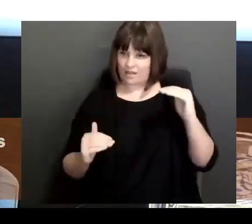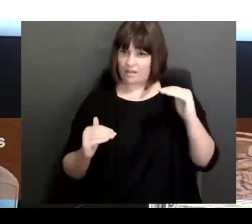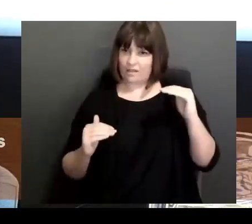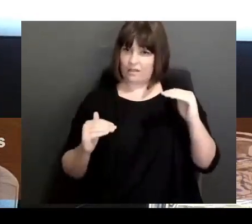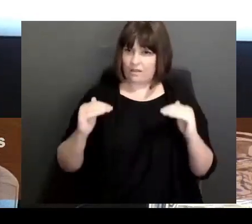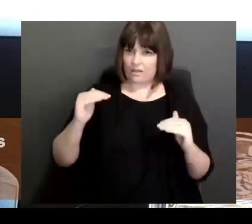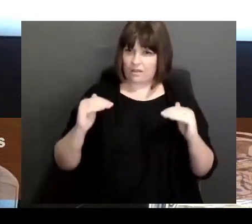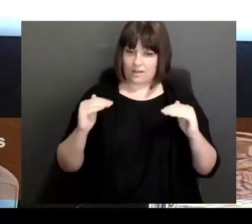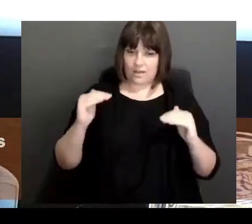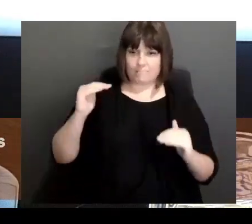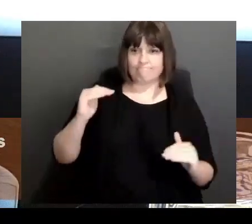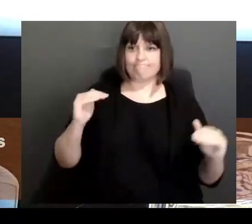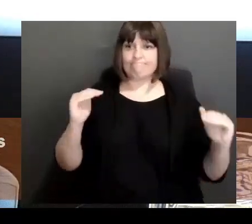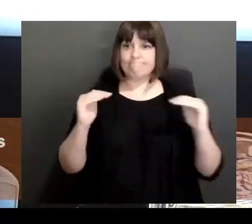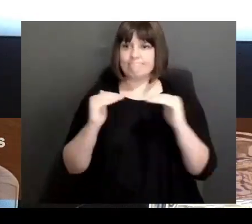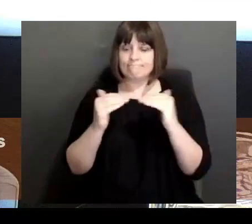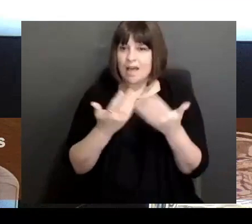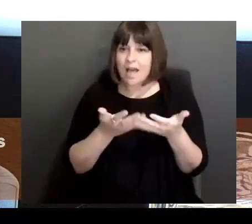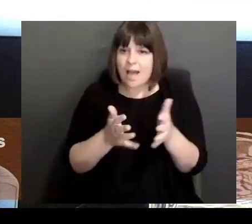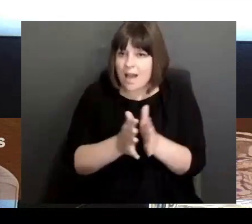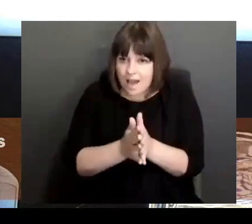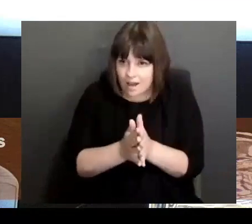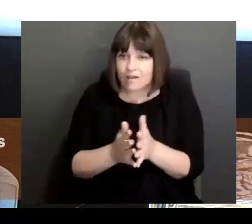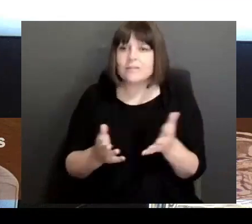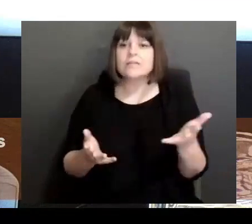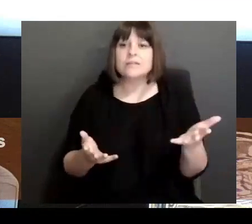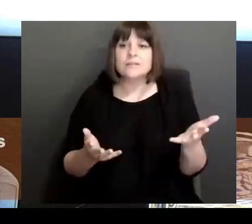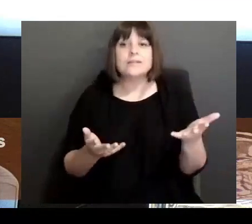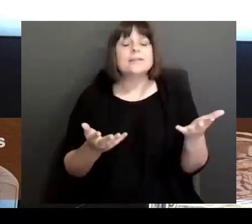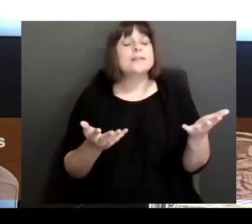shifted, and that means that